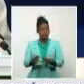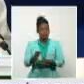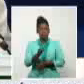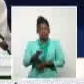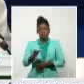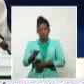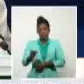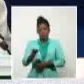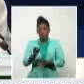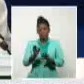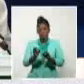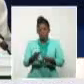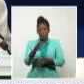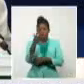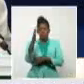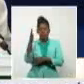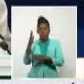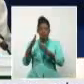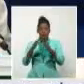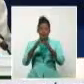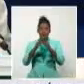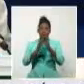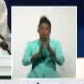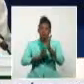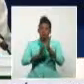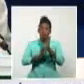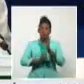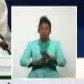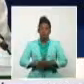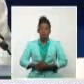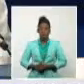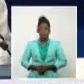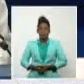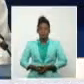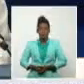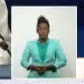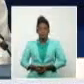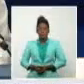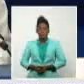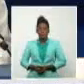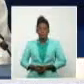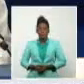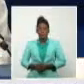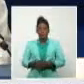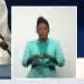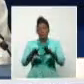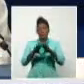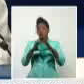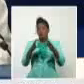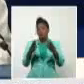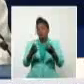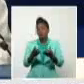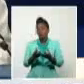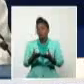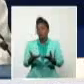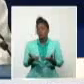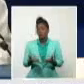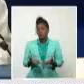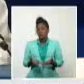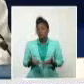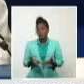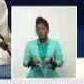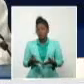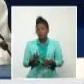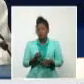of Santiago de Cuba, Plaza, Centro Habana, and Playa here in Havana, no, with the largest number